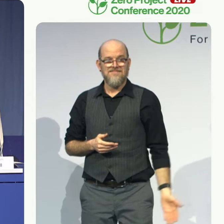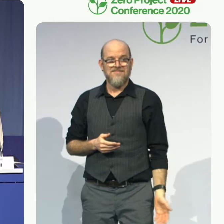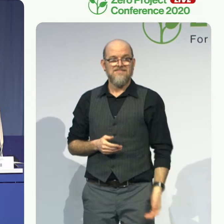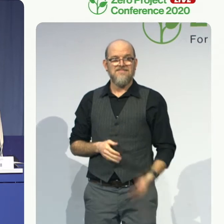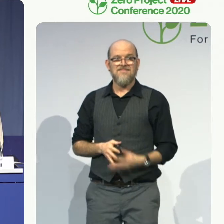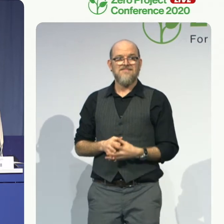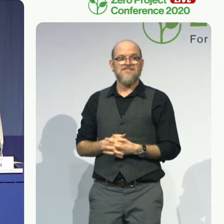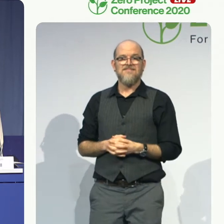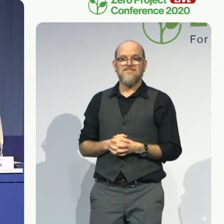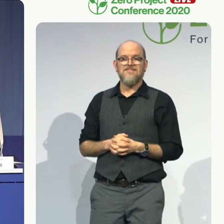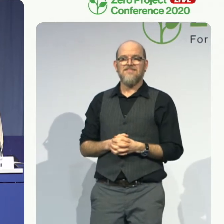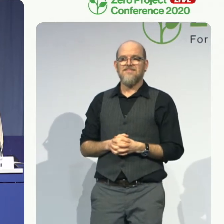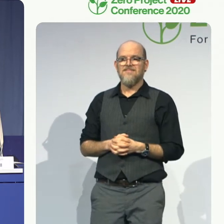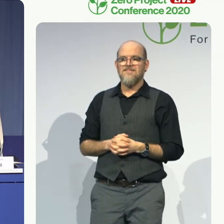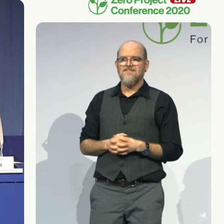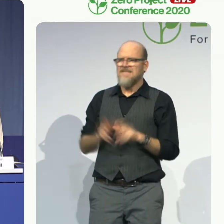Can you hear me?